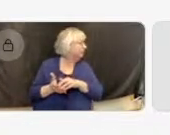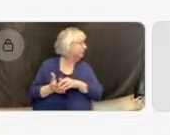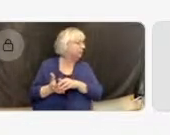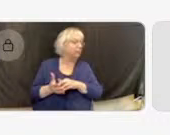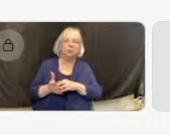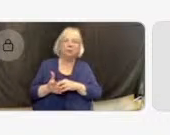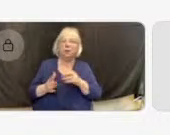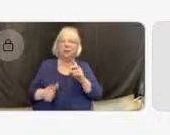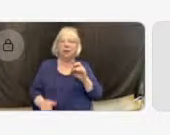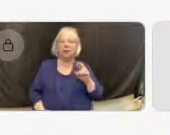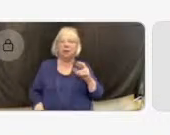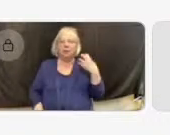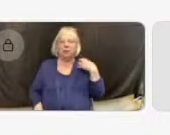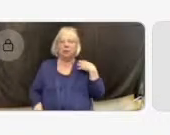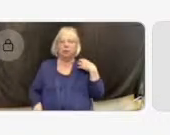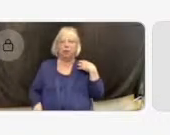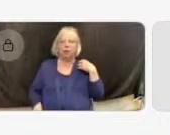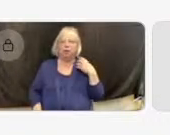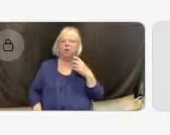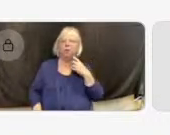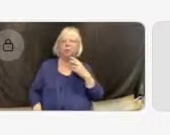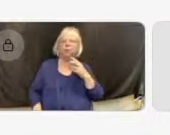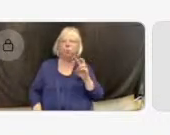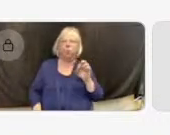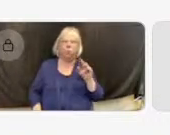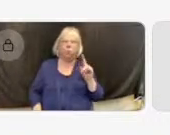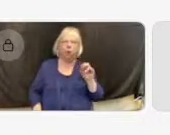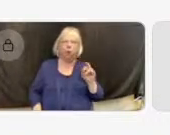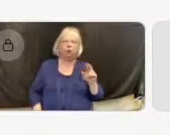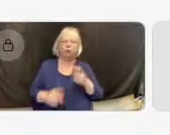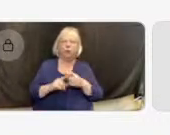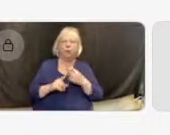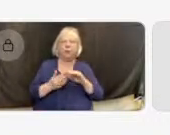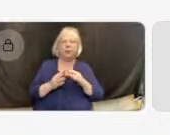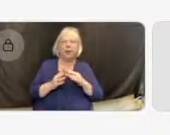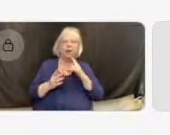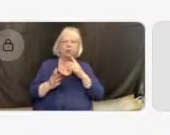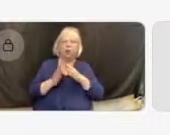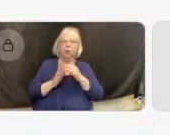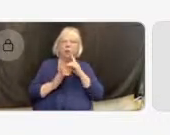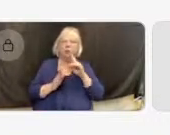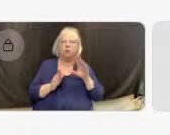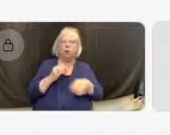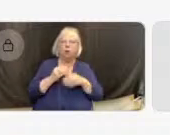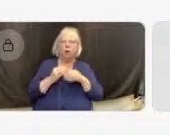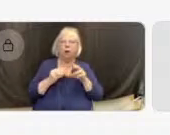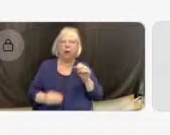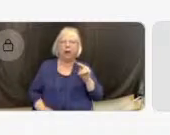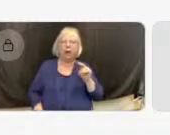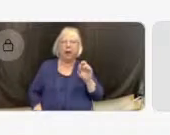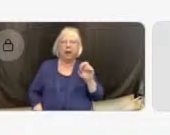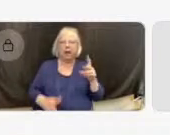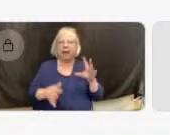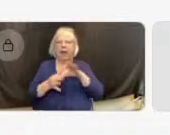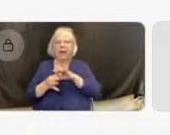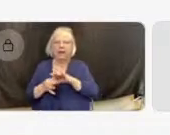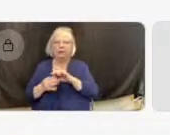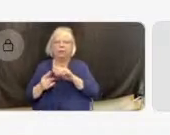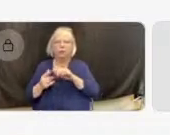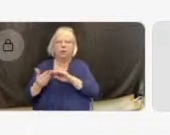Mr. Chair and Planning Commissioners, the item before you is a request for annexation. This is a